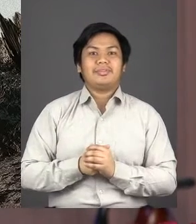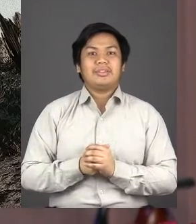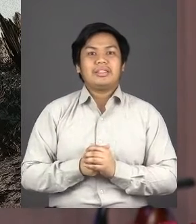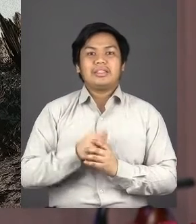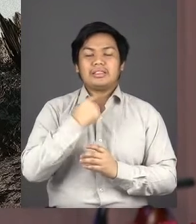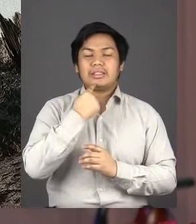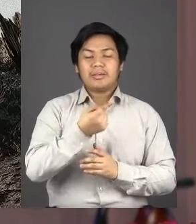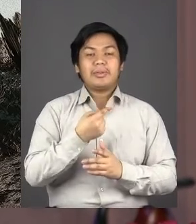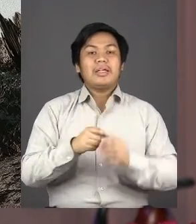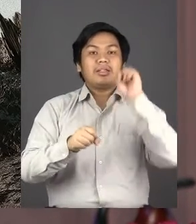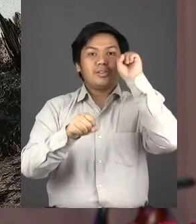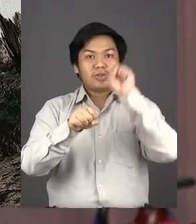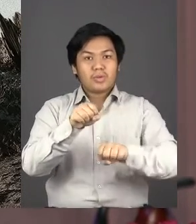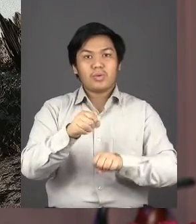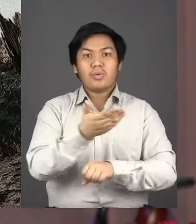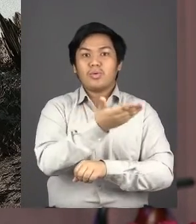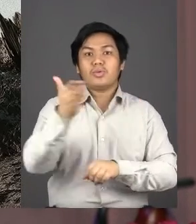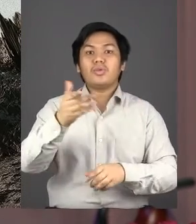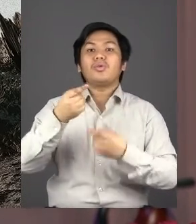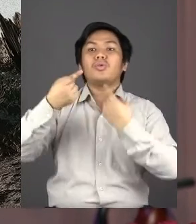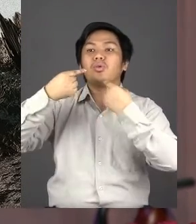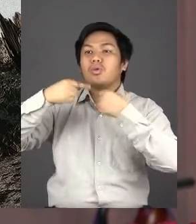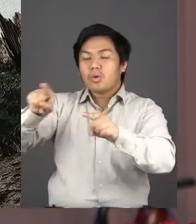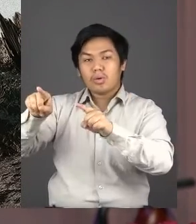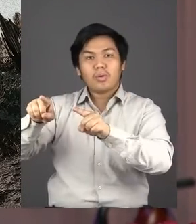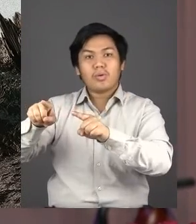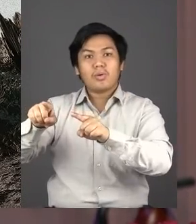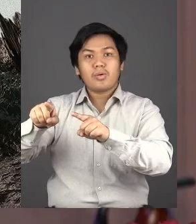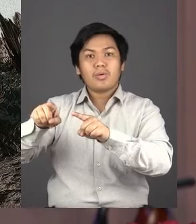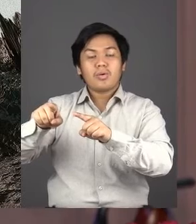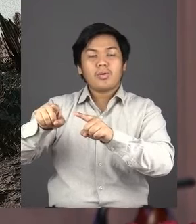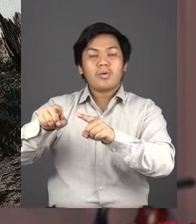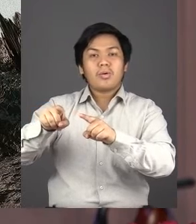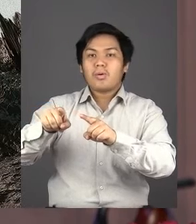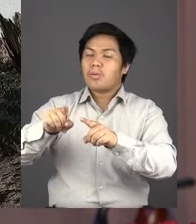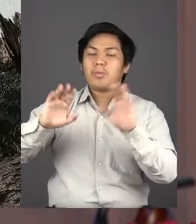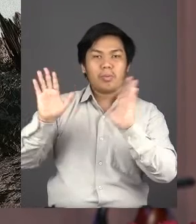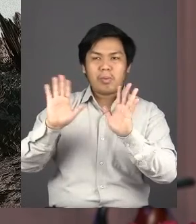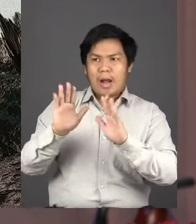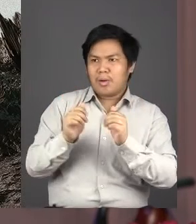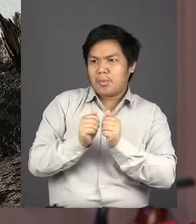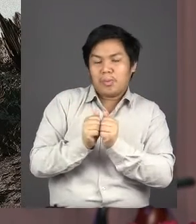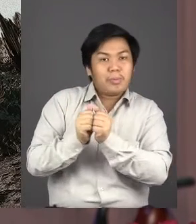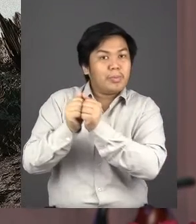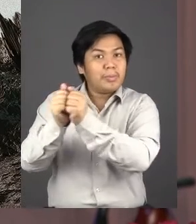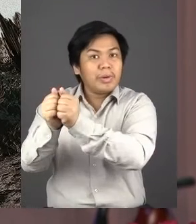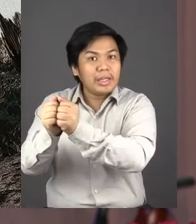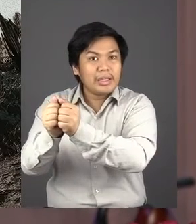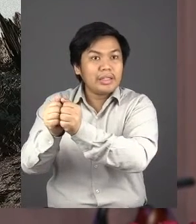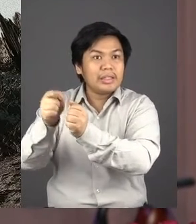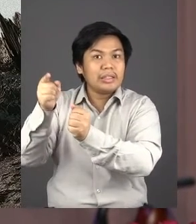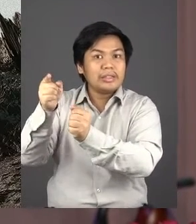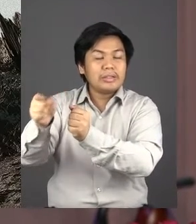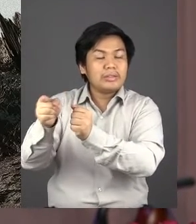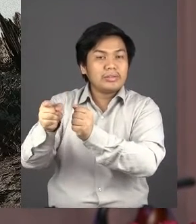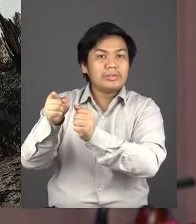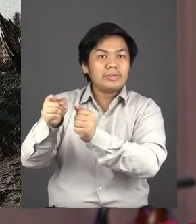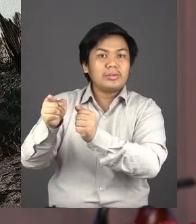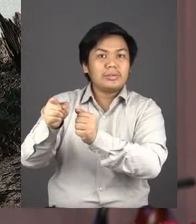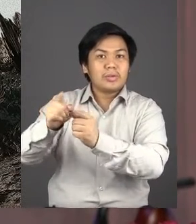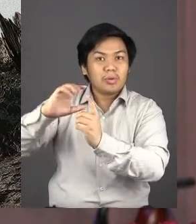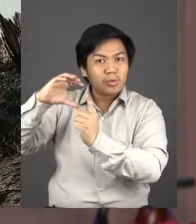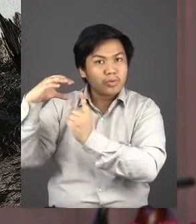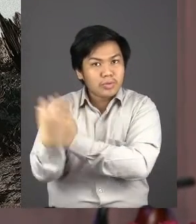6, therefore, go out from their midst and be separate from them, says the